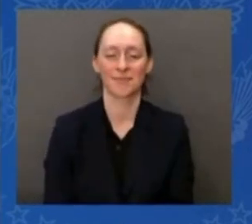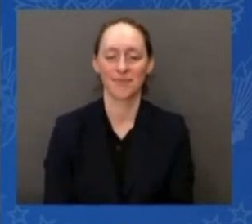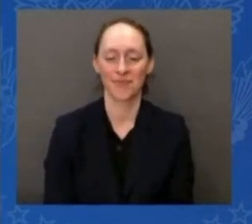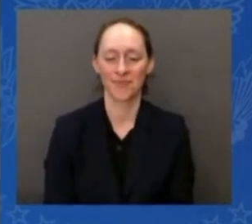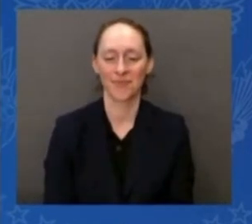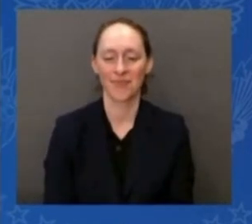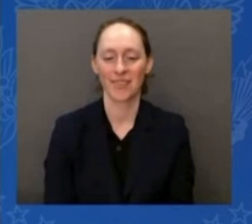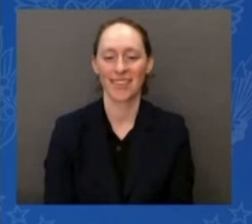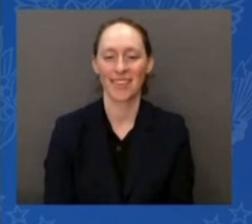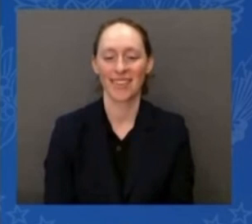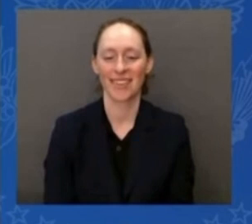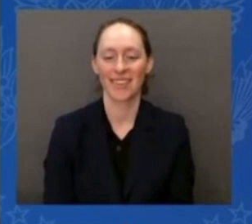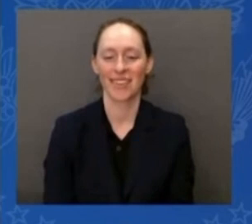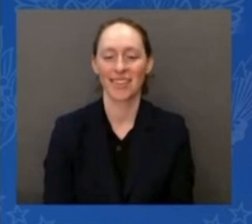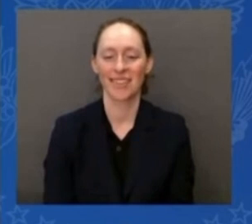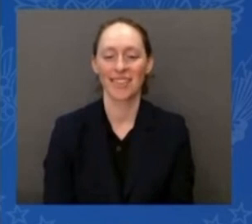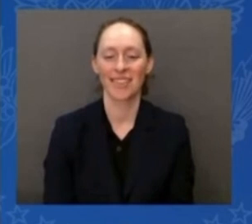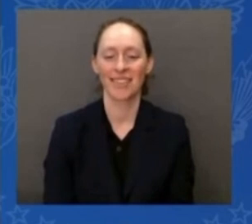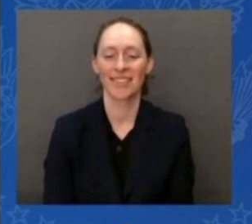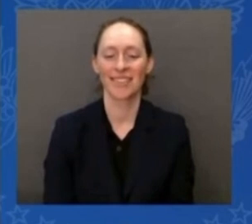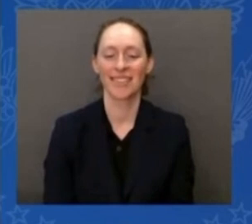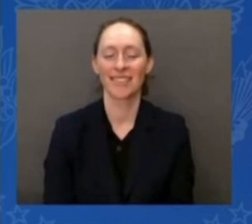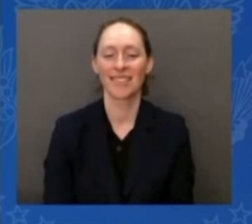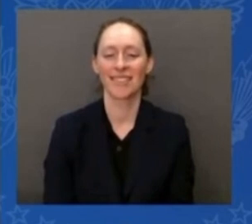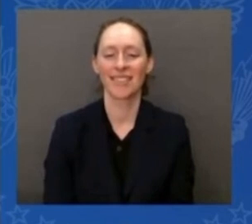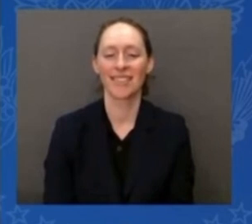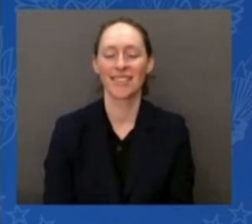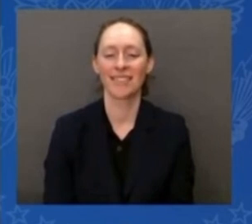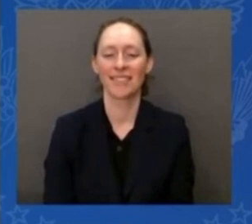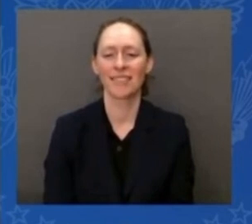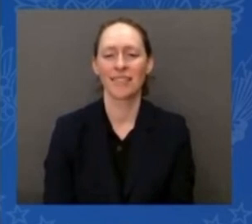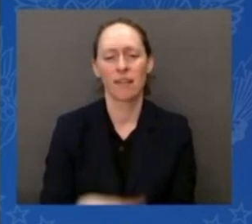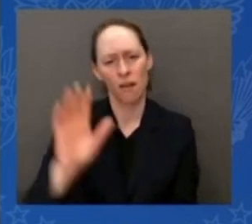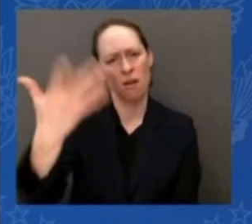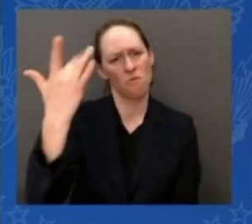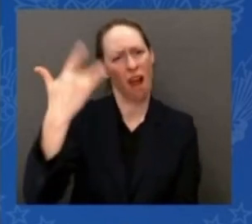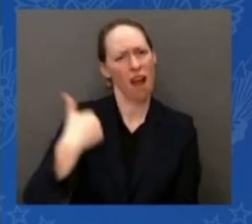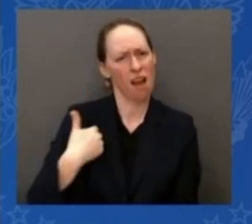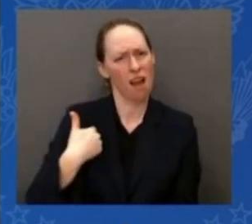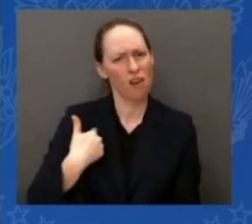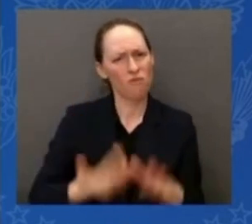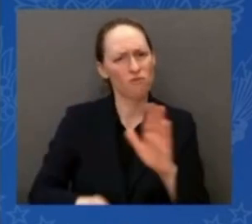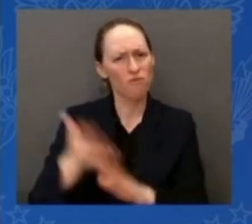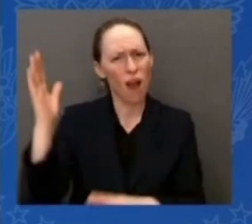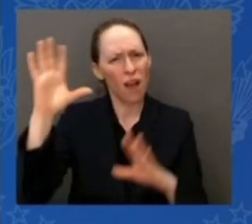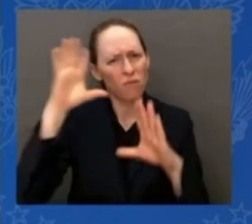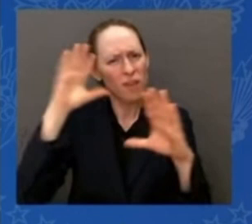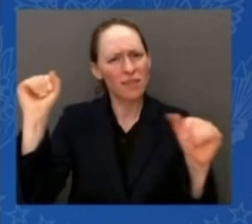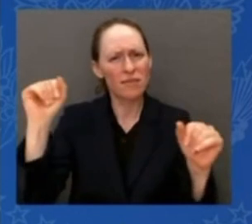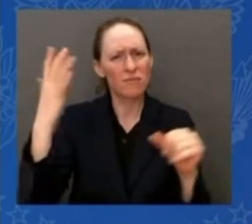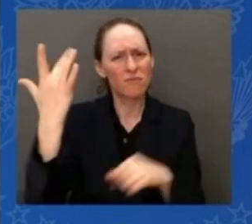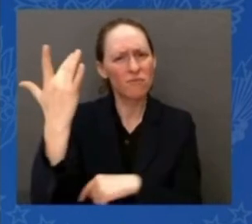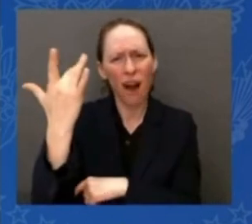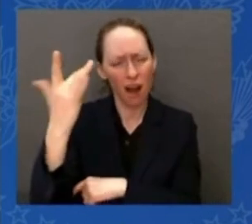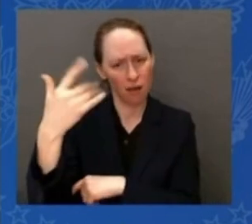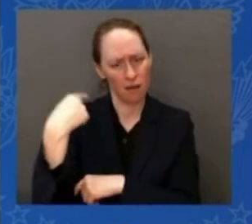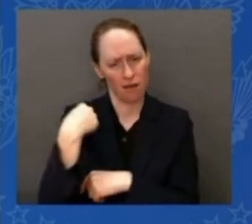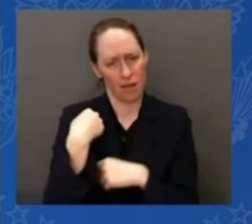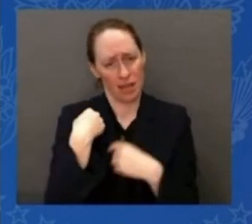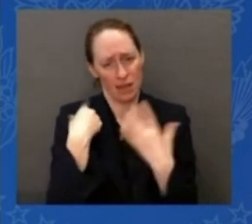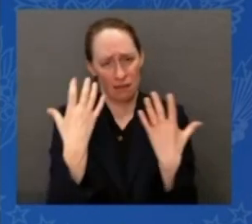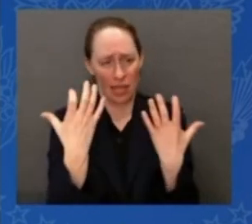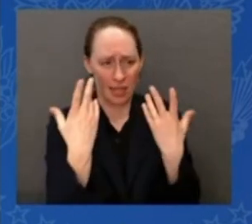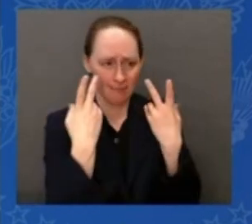The reason I ran was to rebuild the backbone of this nation, the middle class. Grow the economy from the bottom up and the middle